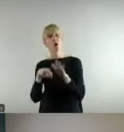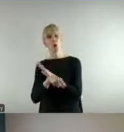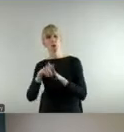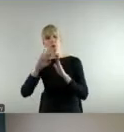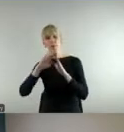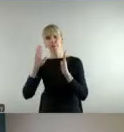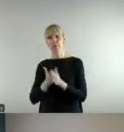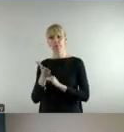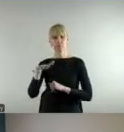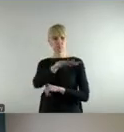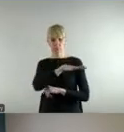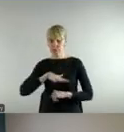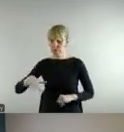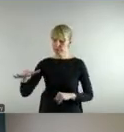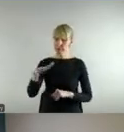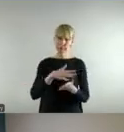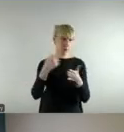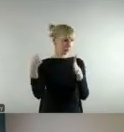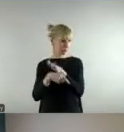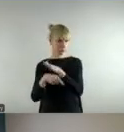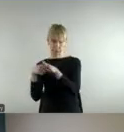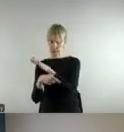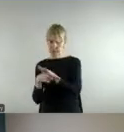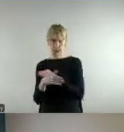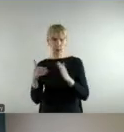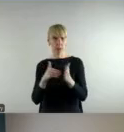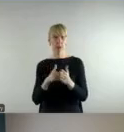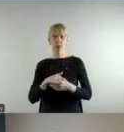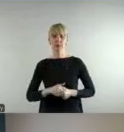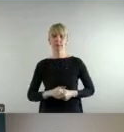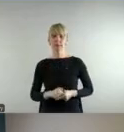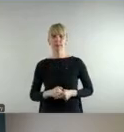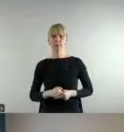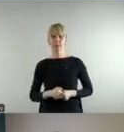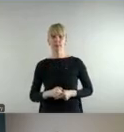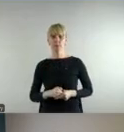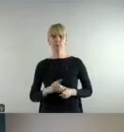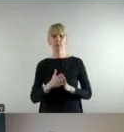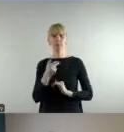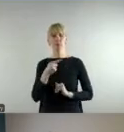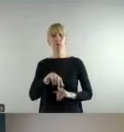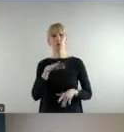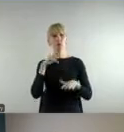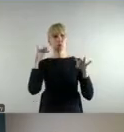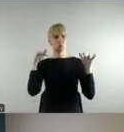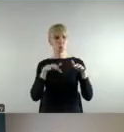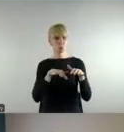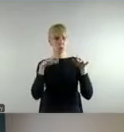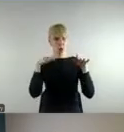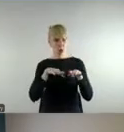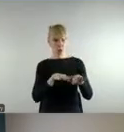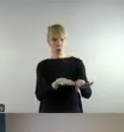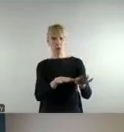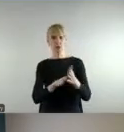flood level at Ramselva, Begna, and Storelva. And our worst case scenario in our risk